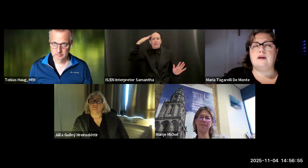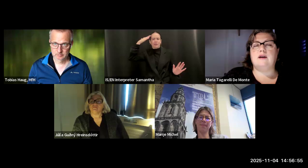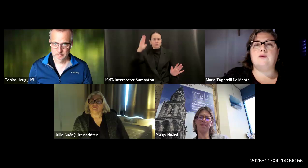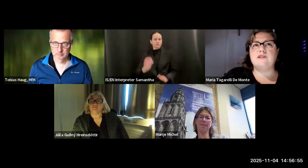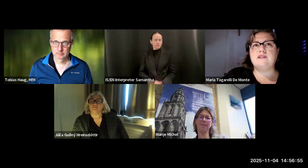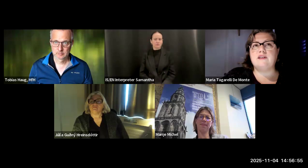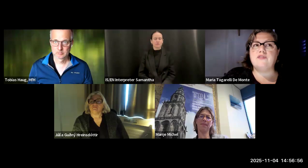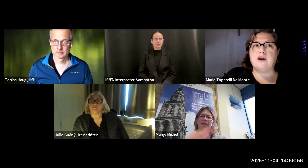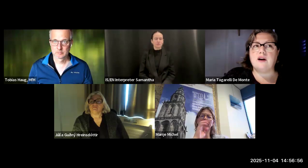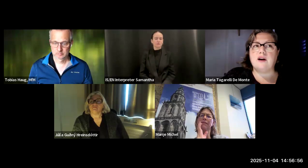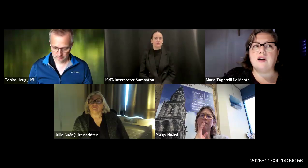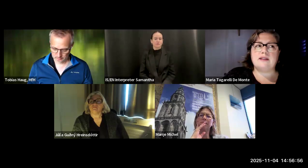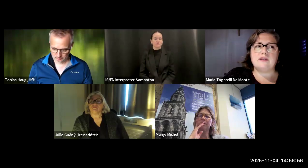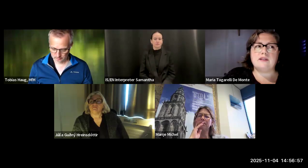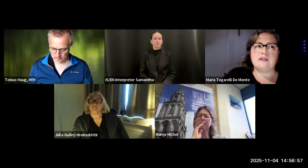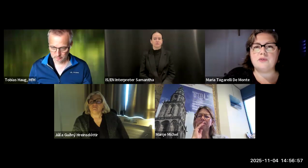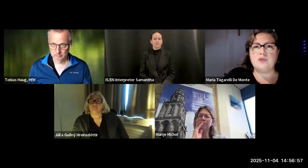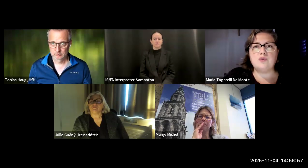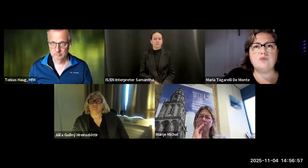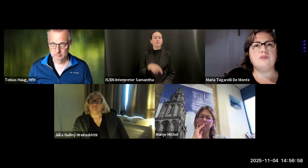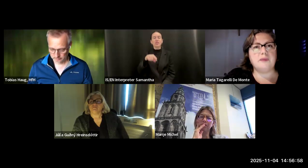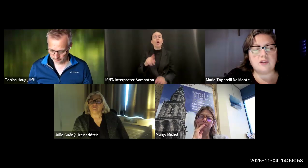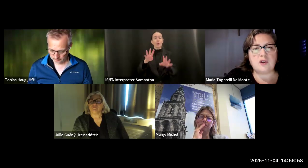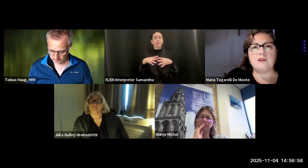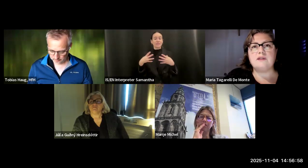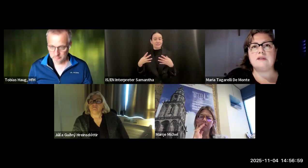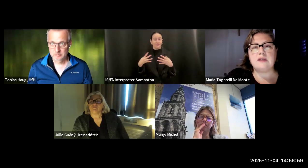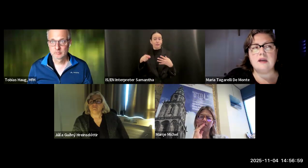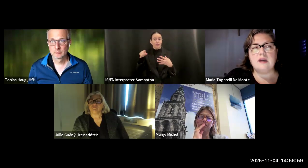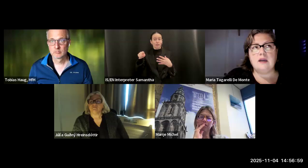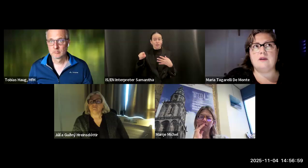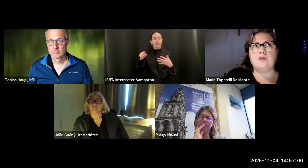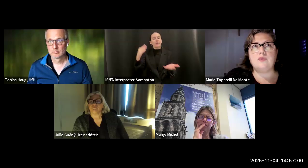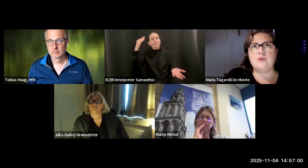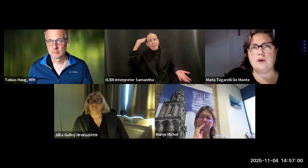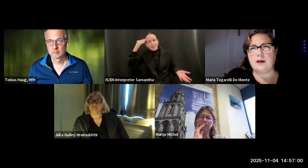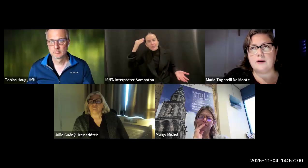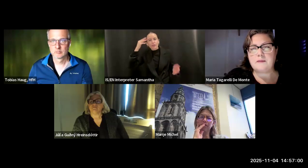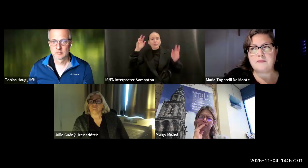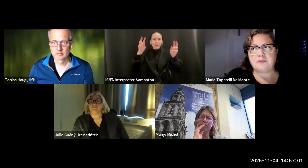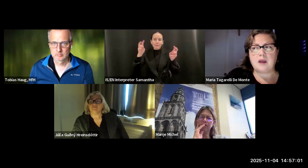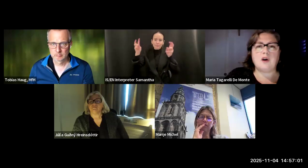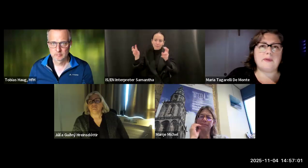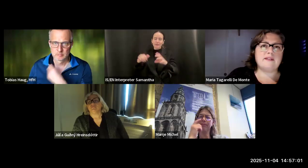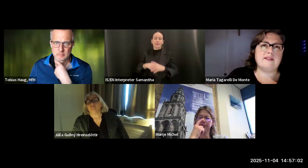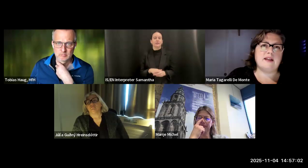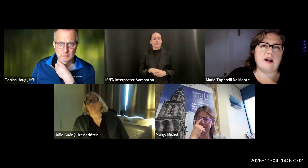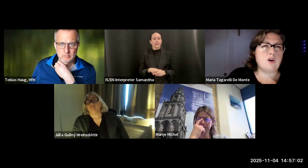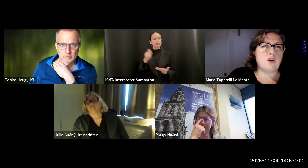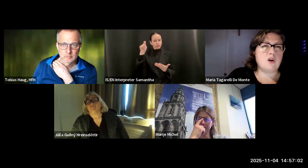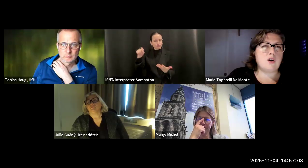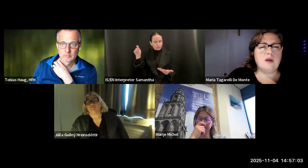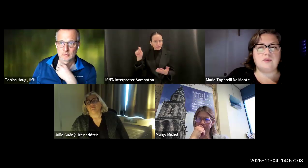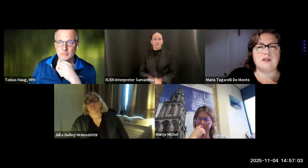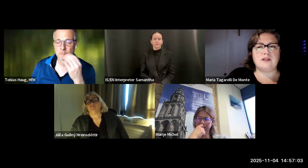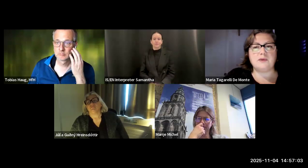part where the CFR tends to refer to familiar contents, to topics that